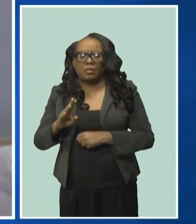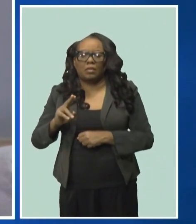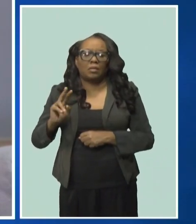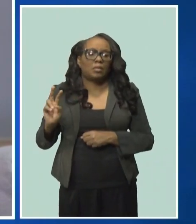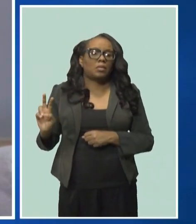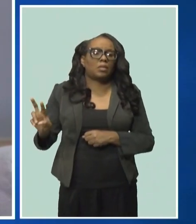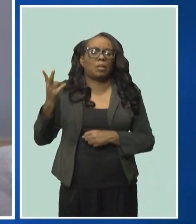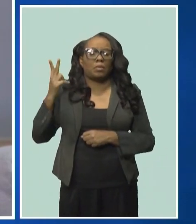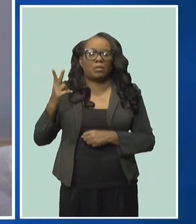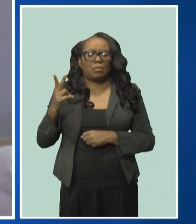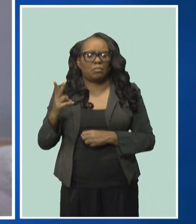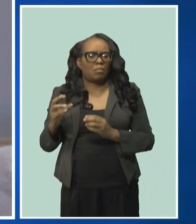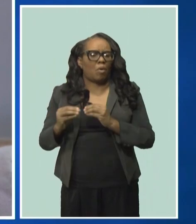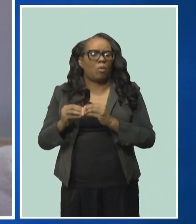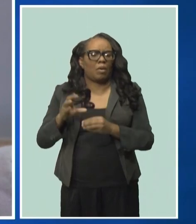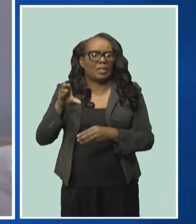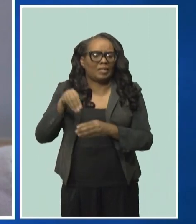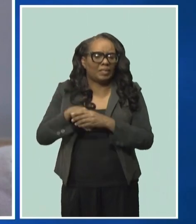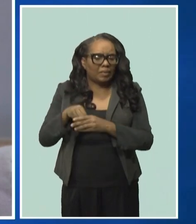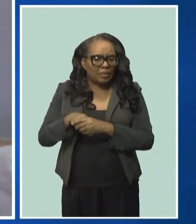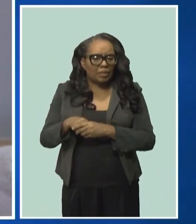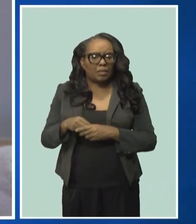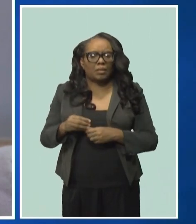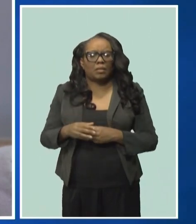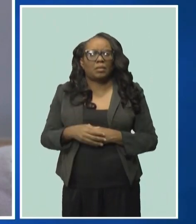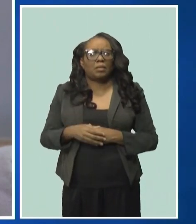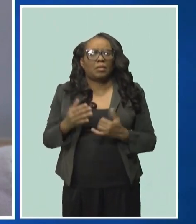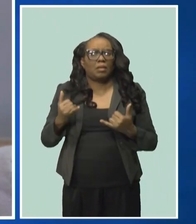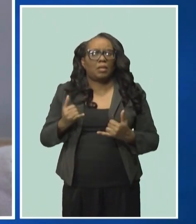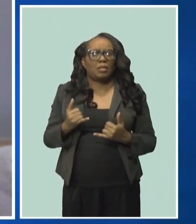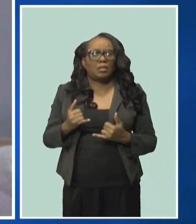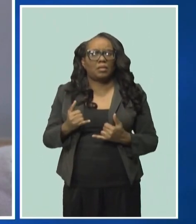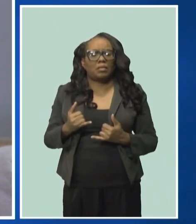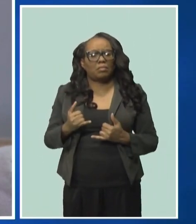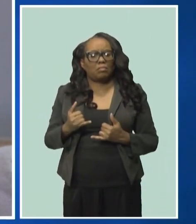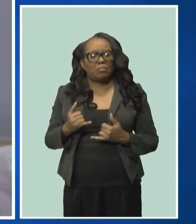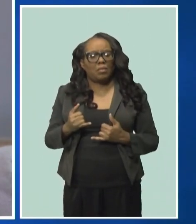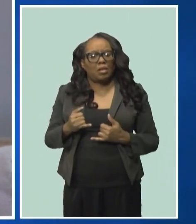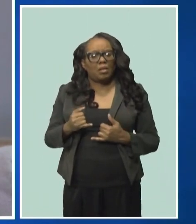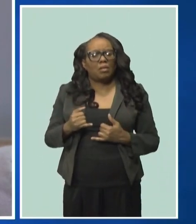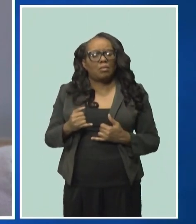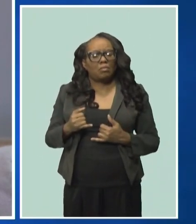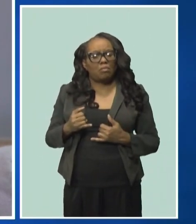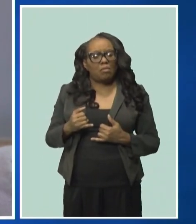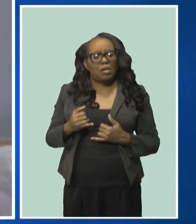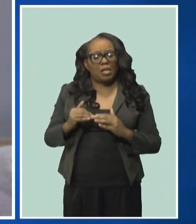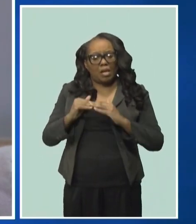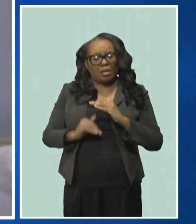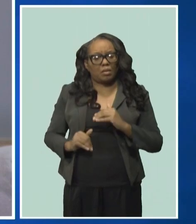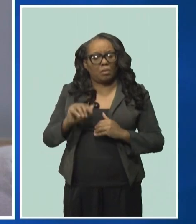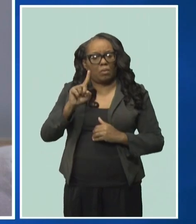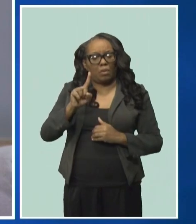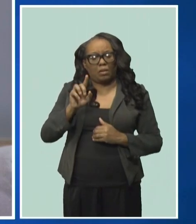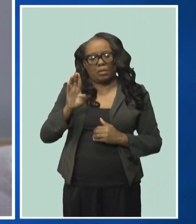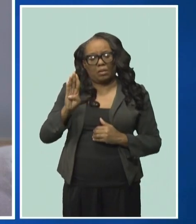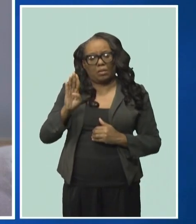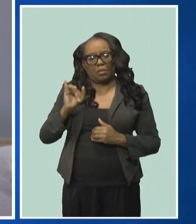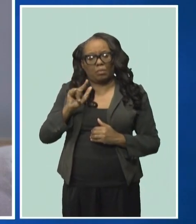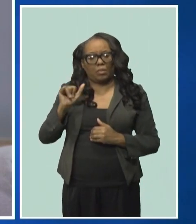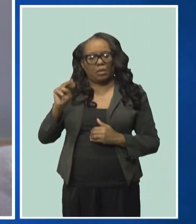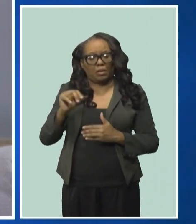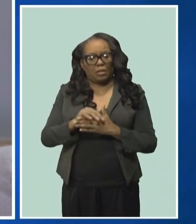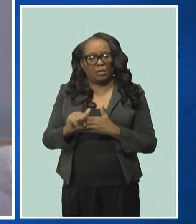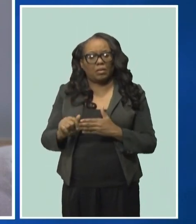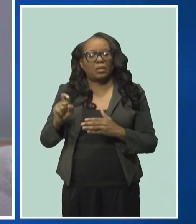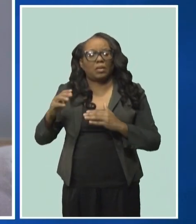investment from just under $1 billion now to at least $2 billion per annum, right?